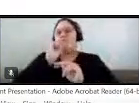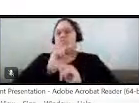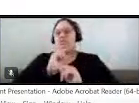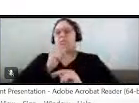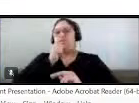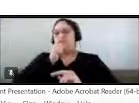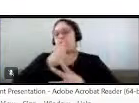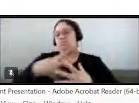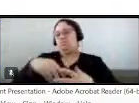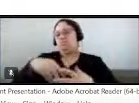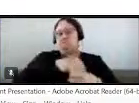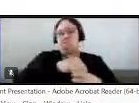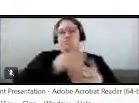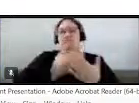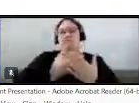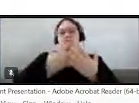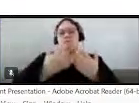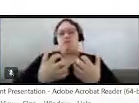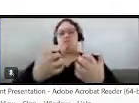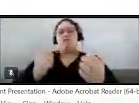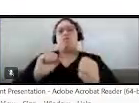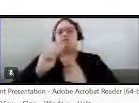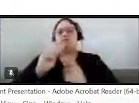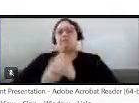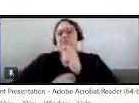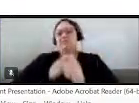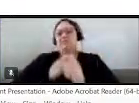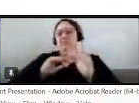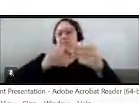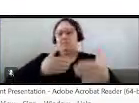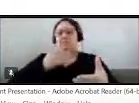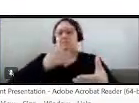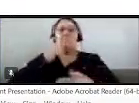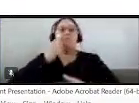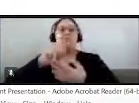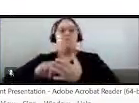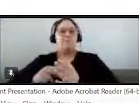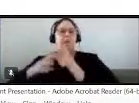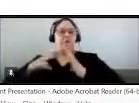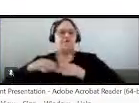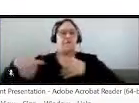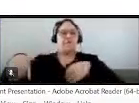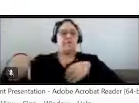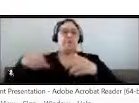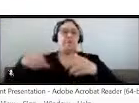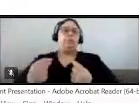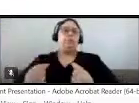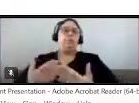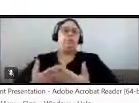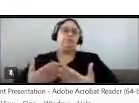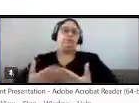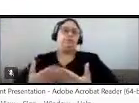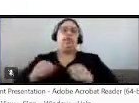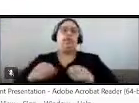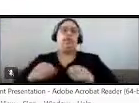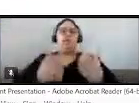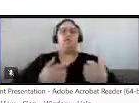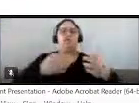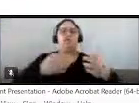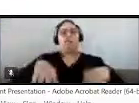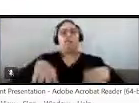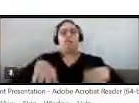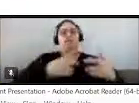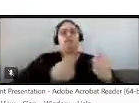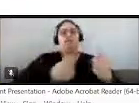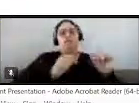public participation for the parliamentary term, it makes it easier for a planning exercise then to happen and then for a budgeting exercise to